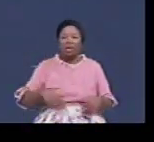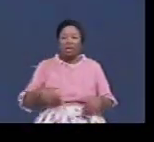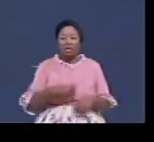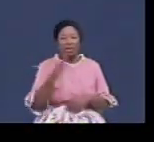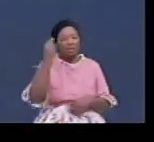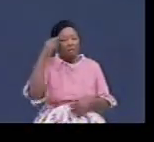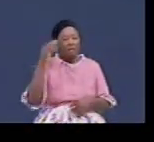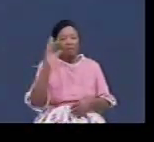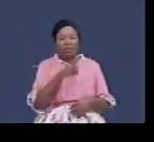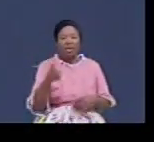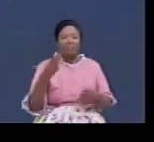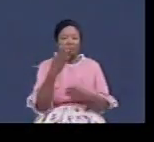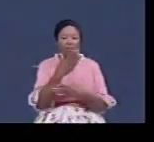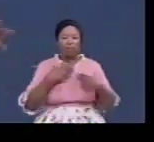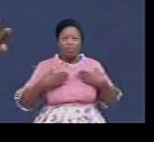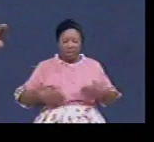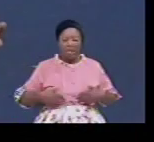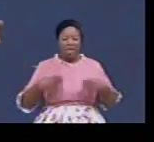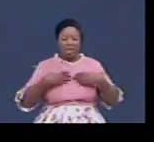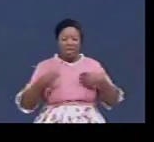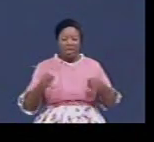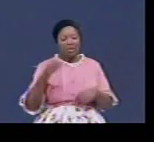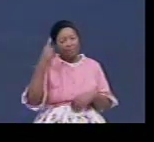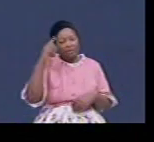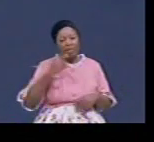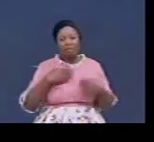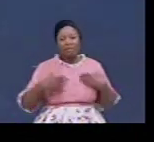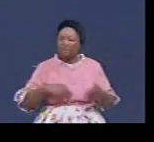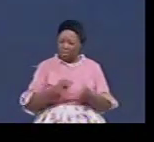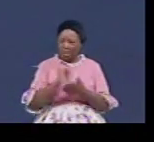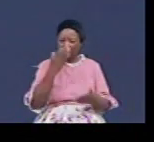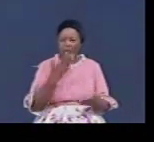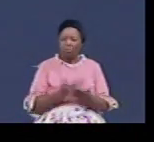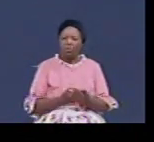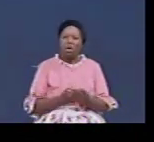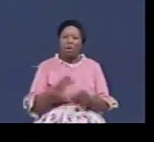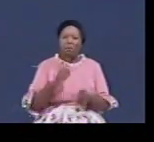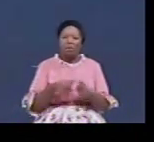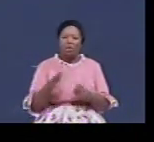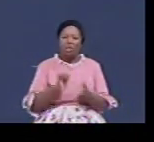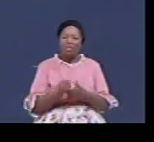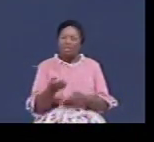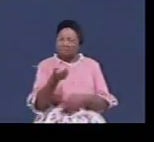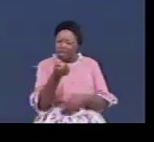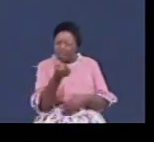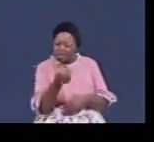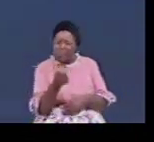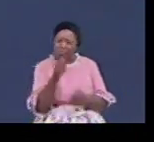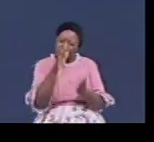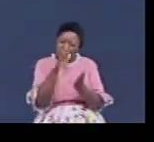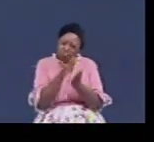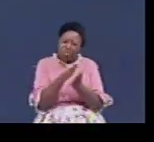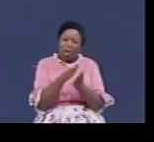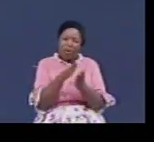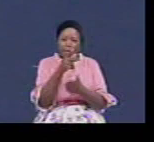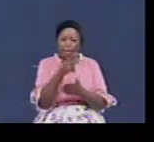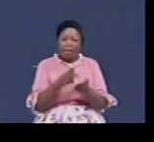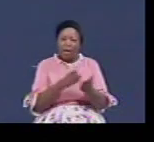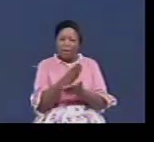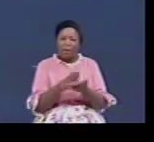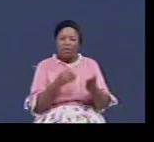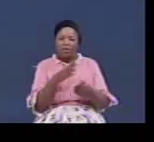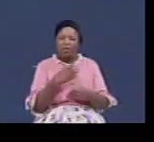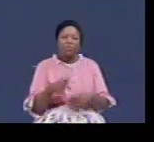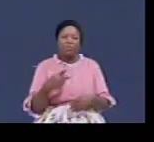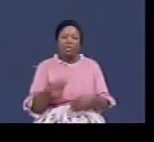body. Healing for the body, that's good. That's the little, minutest part of the atonement